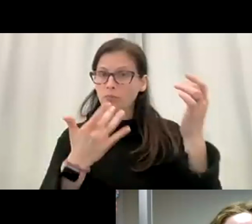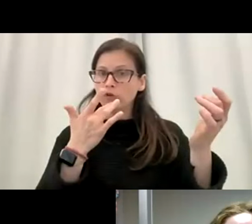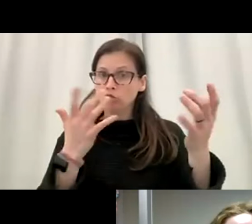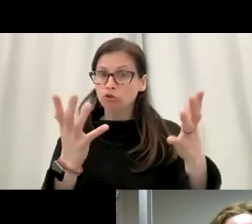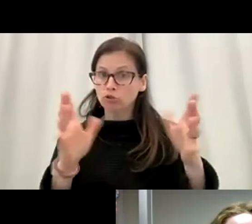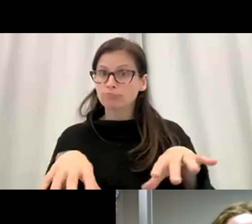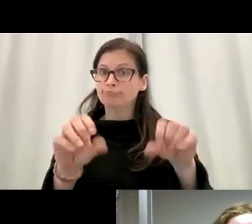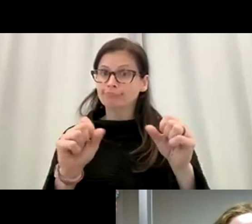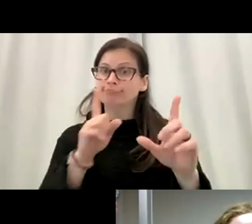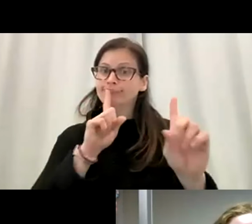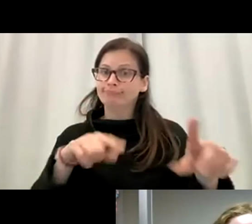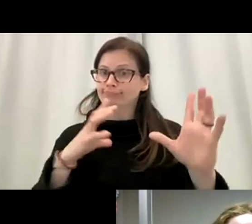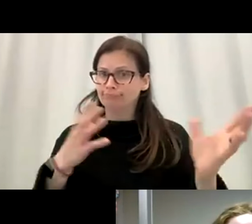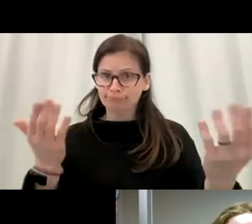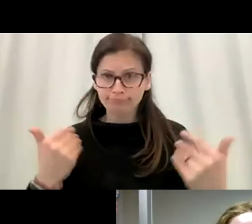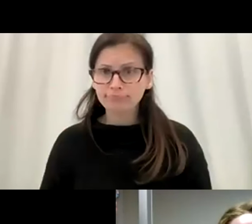that.